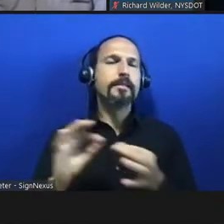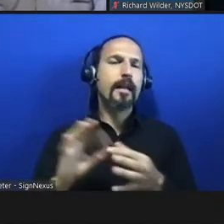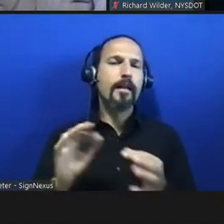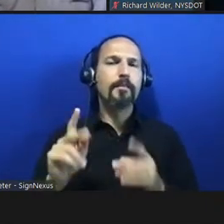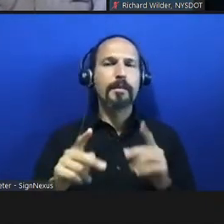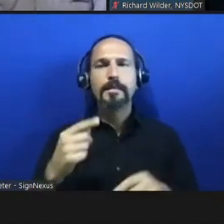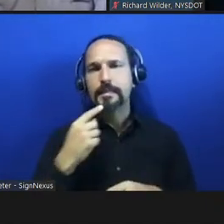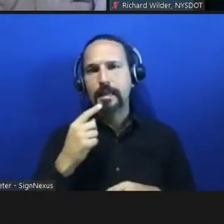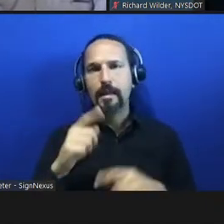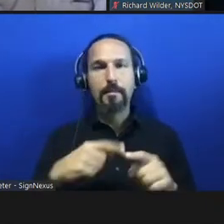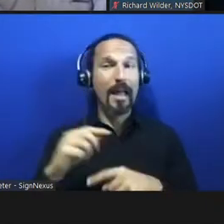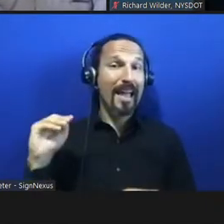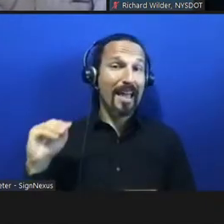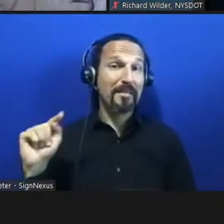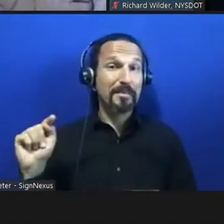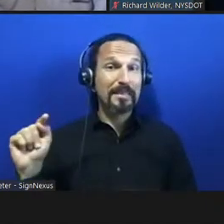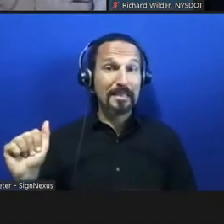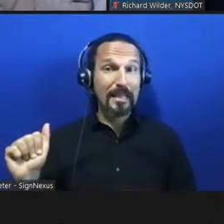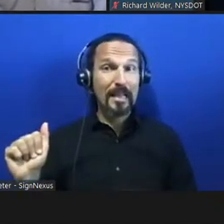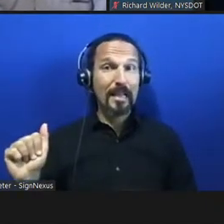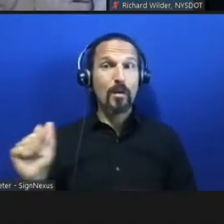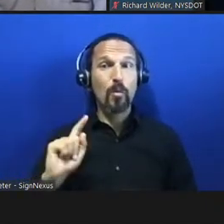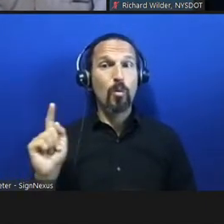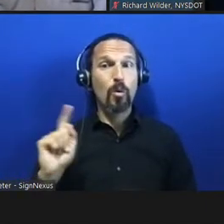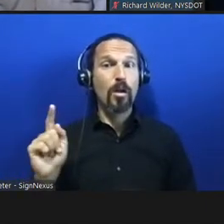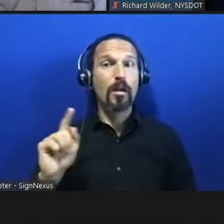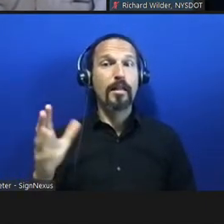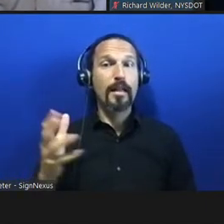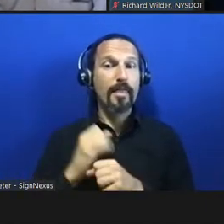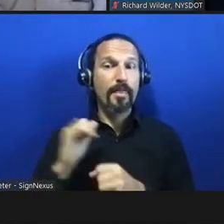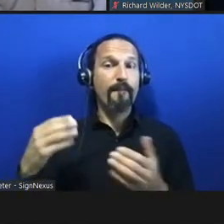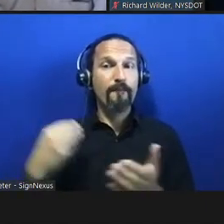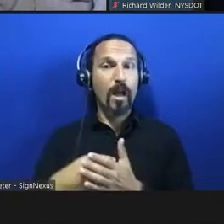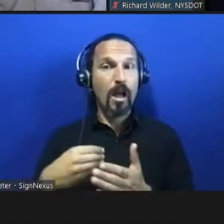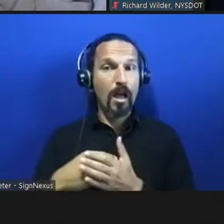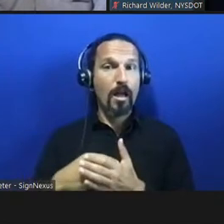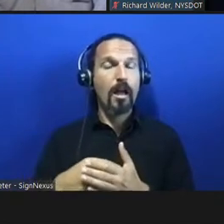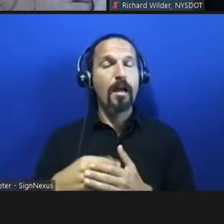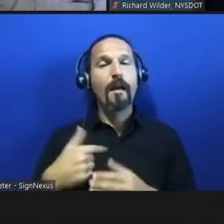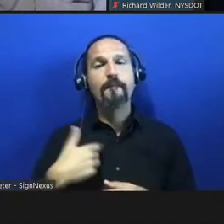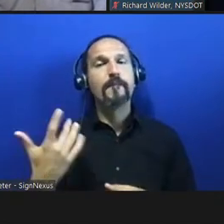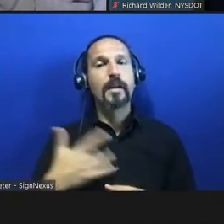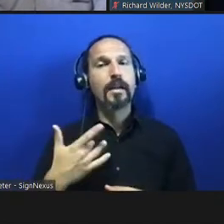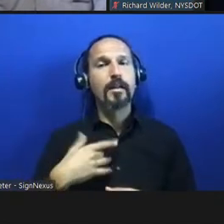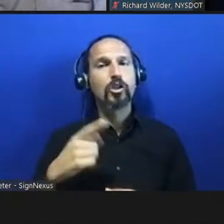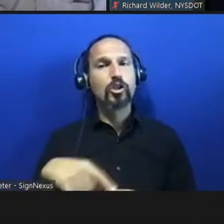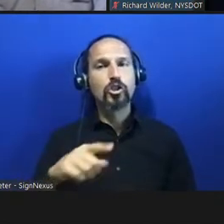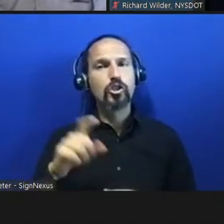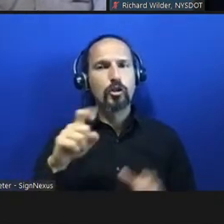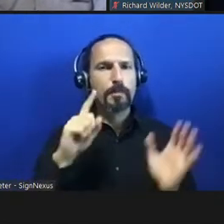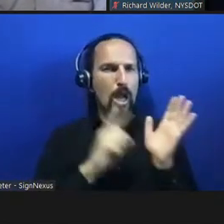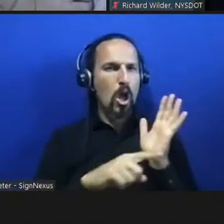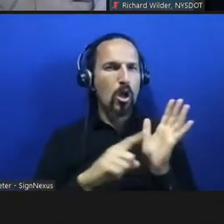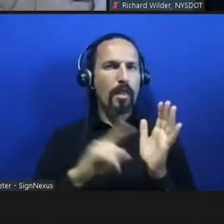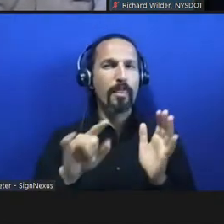made regarding the MTA and and where they're pulling this funds from I think quite frankly that they should be audited some of the salaries within the